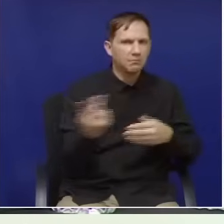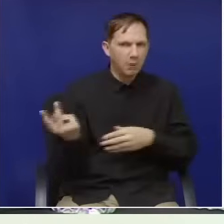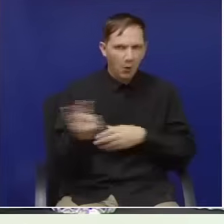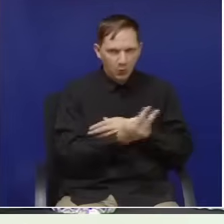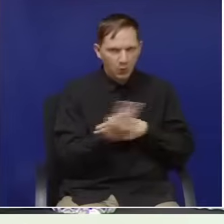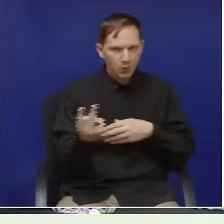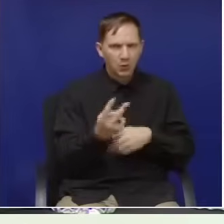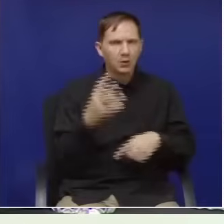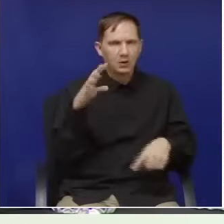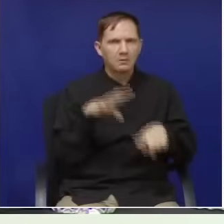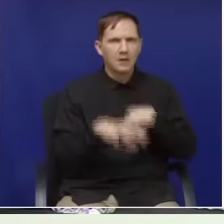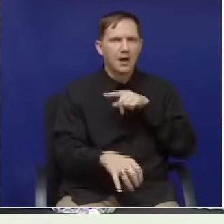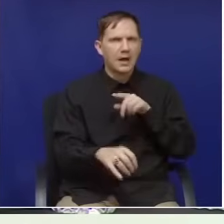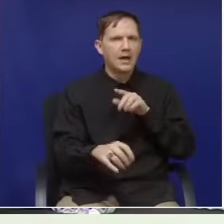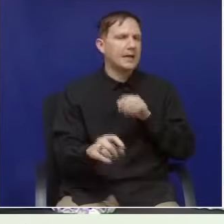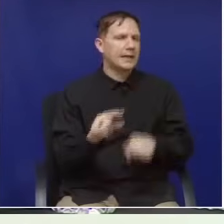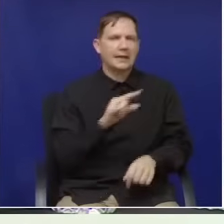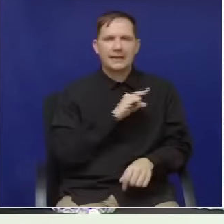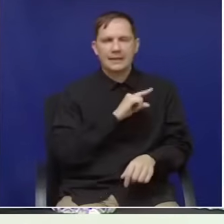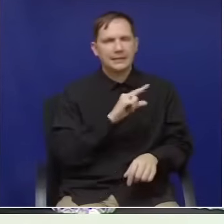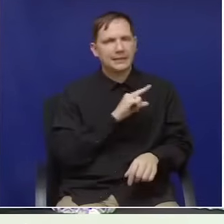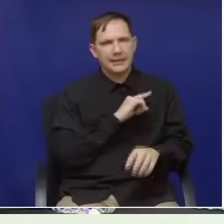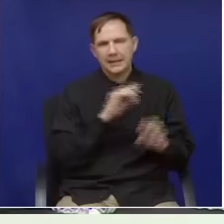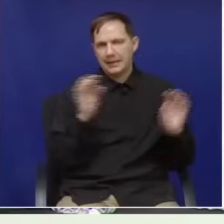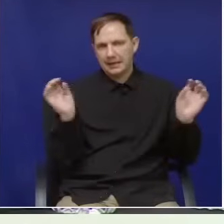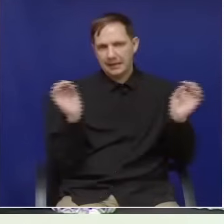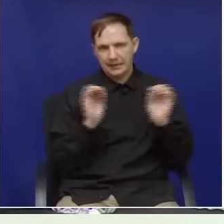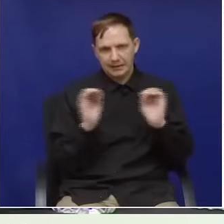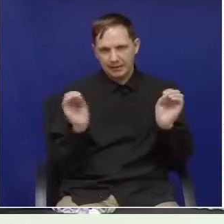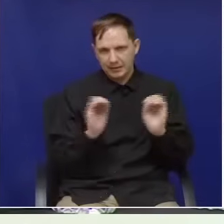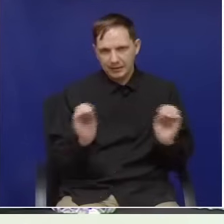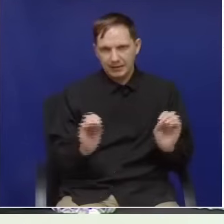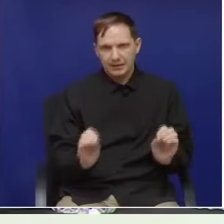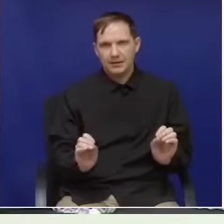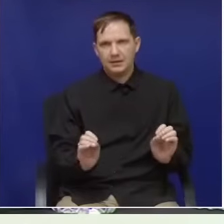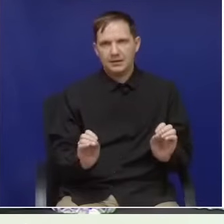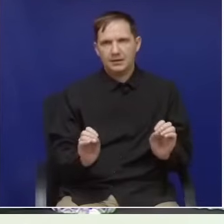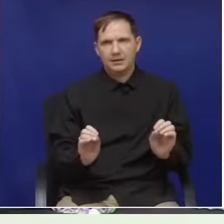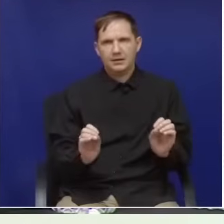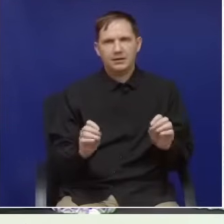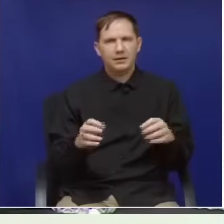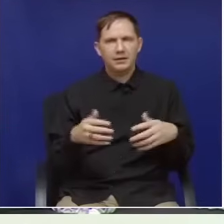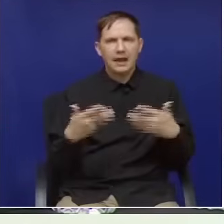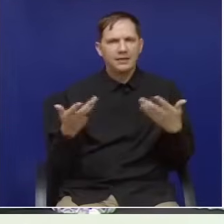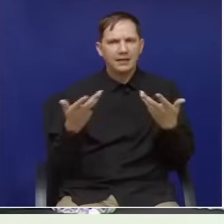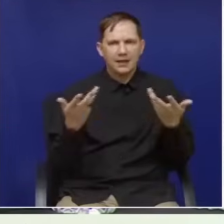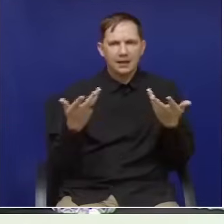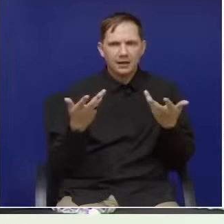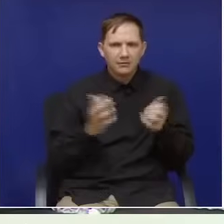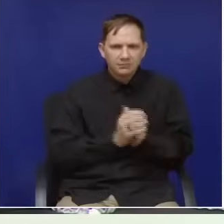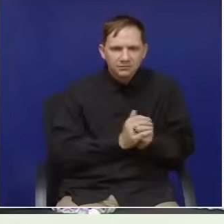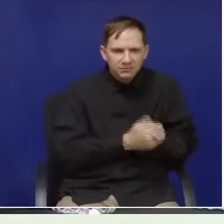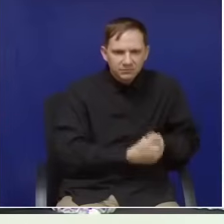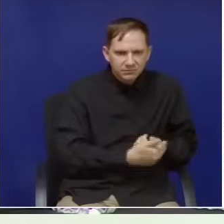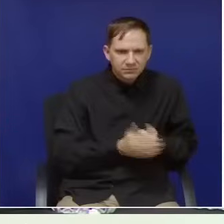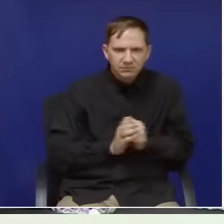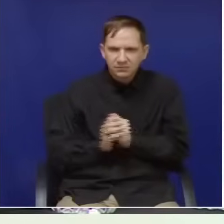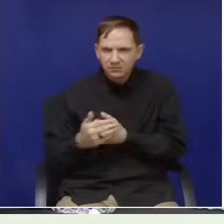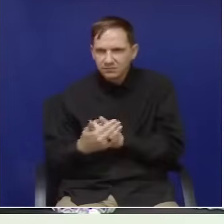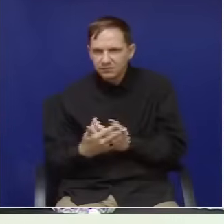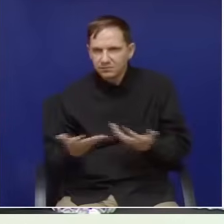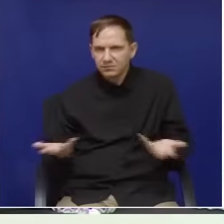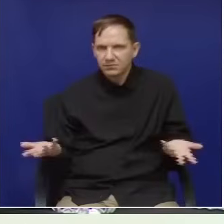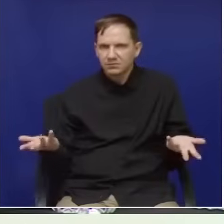no guilty finding for the two officers. And there was nothing untoward with regard to the